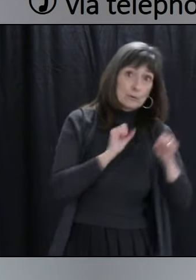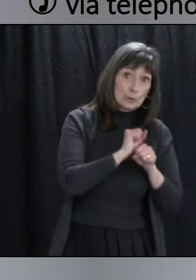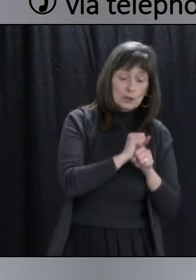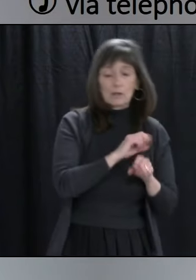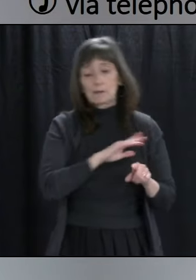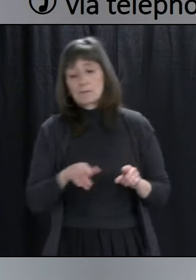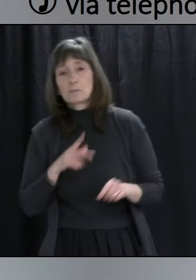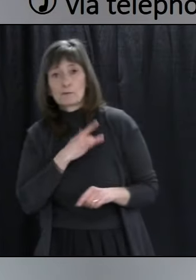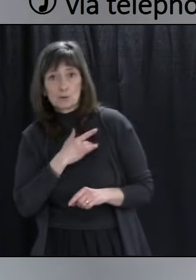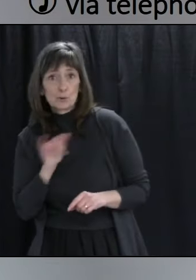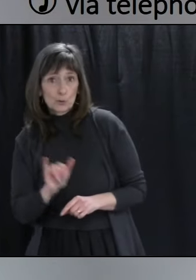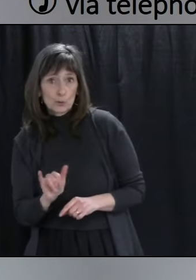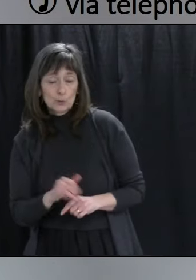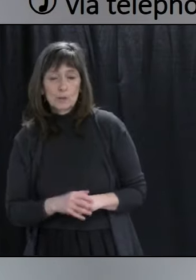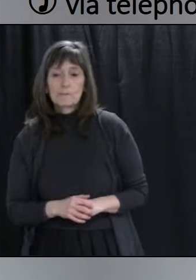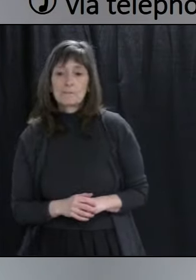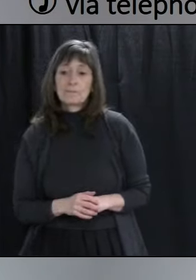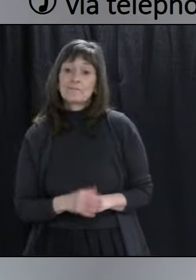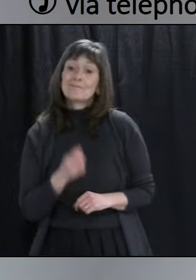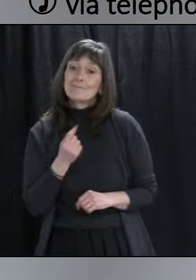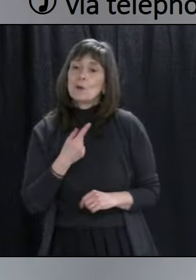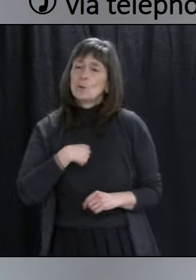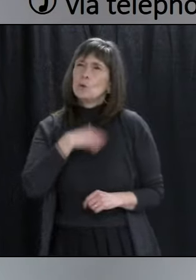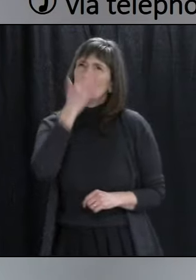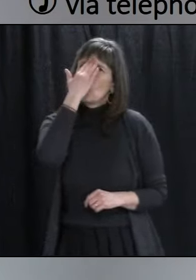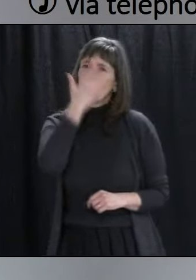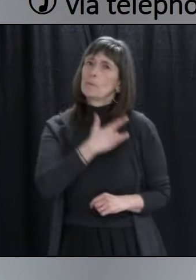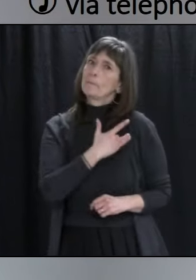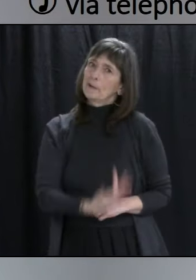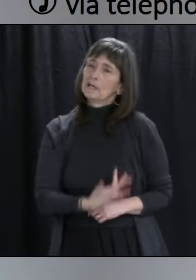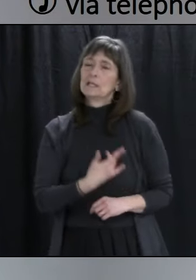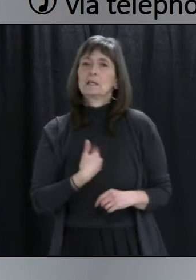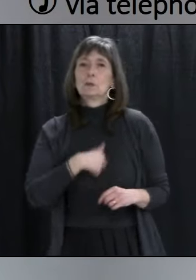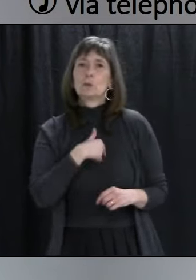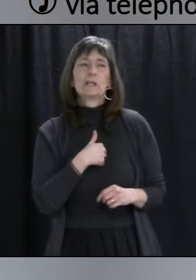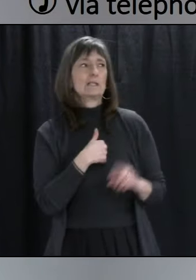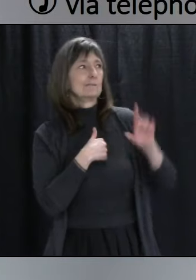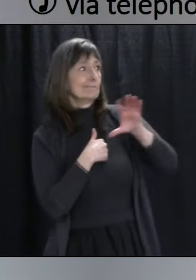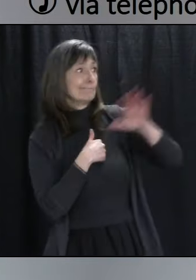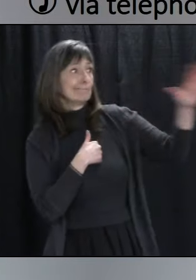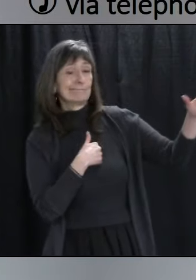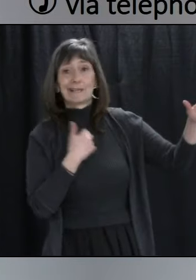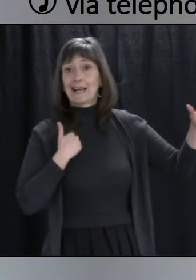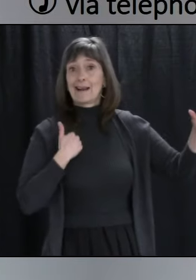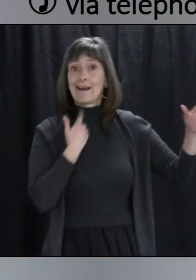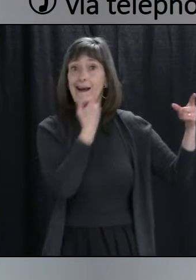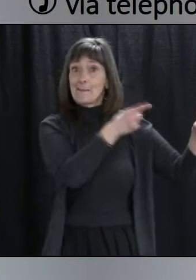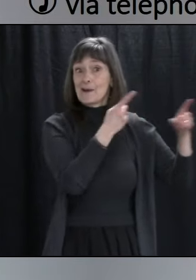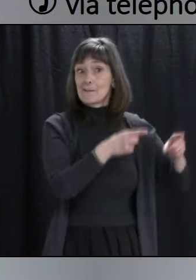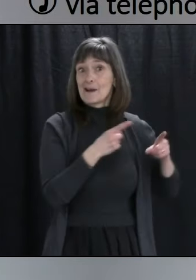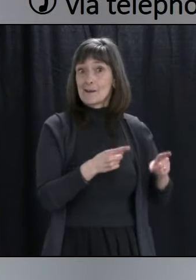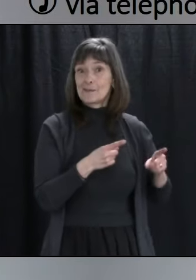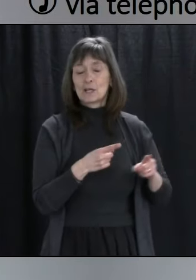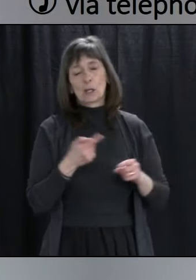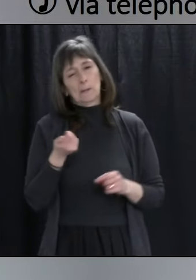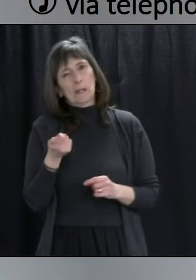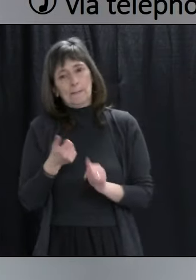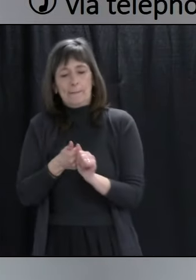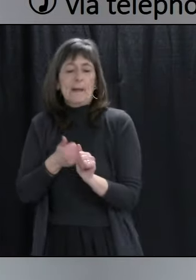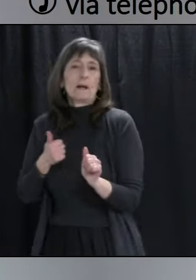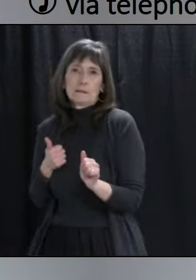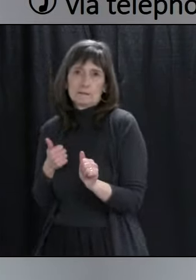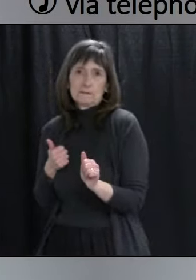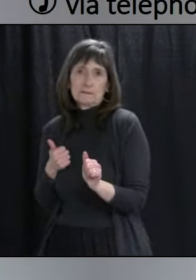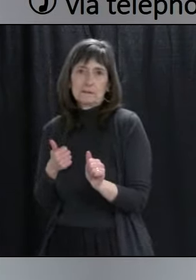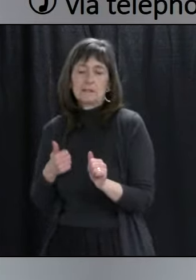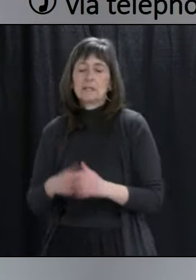know historically that we have lagged behind the mainland. I go back to my opening comments. If we